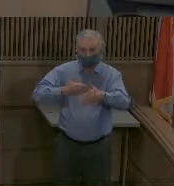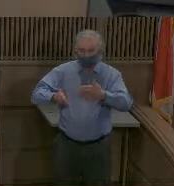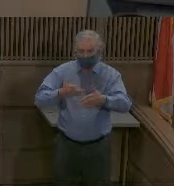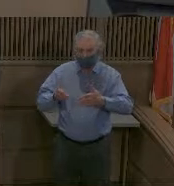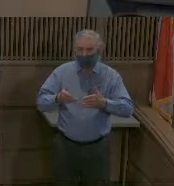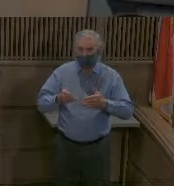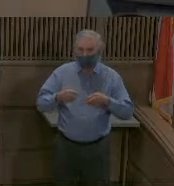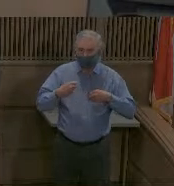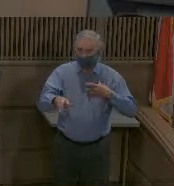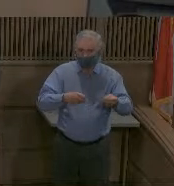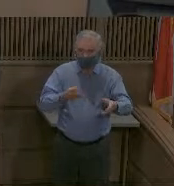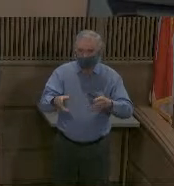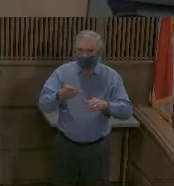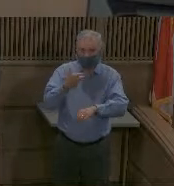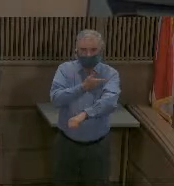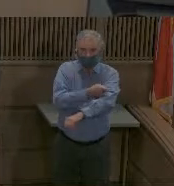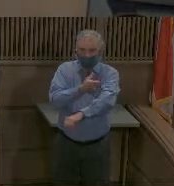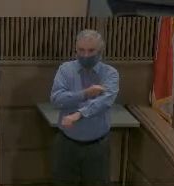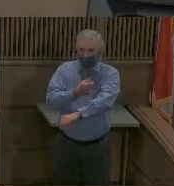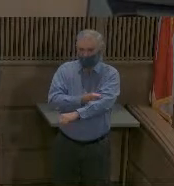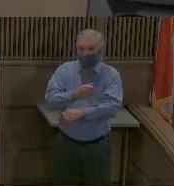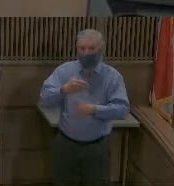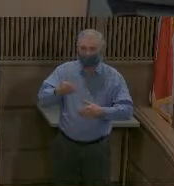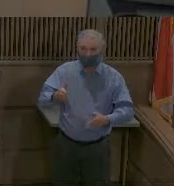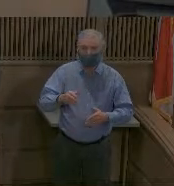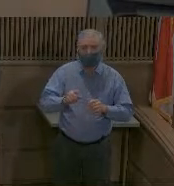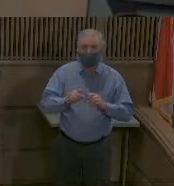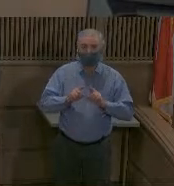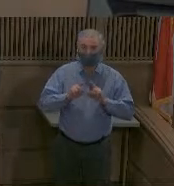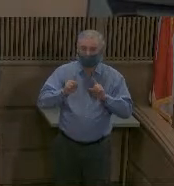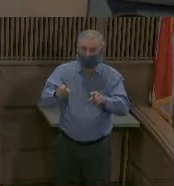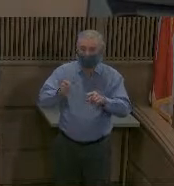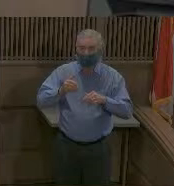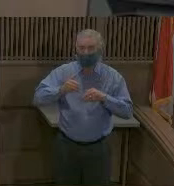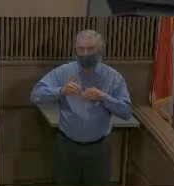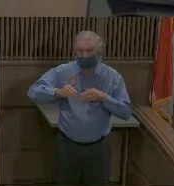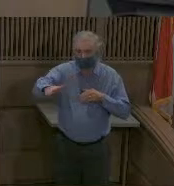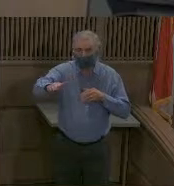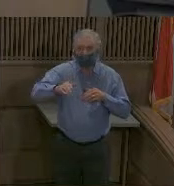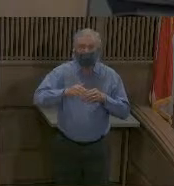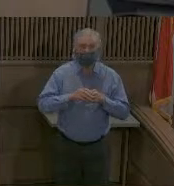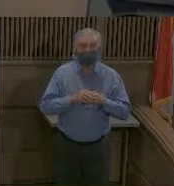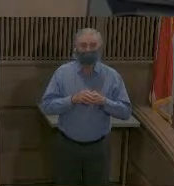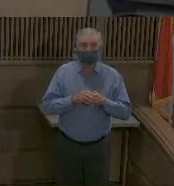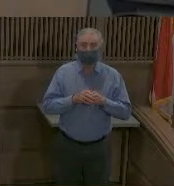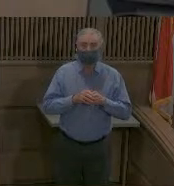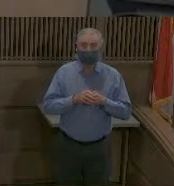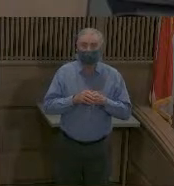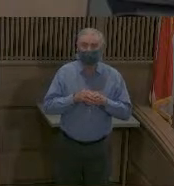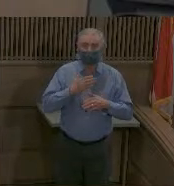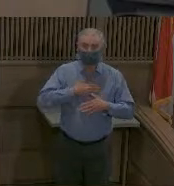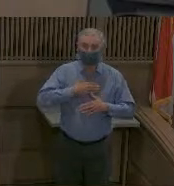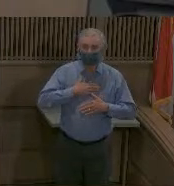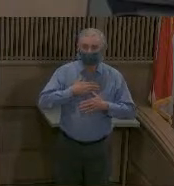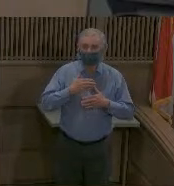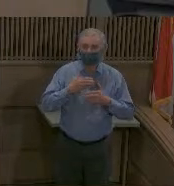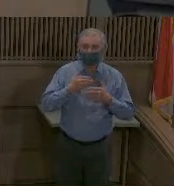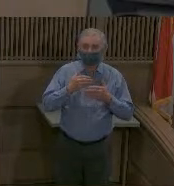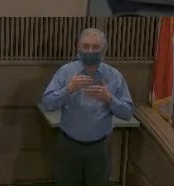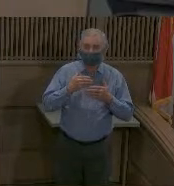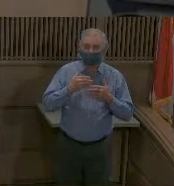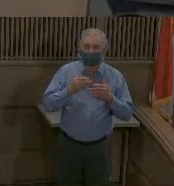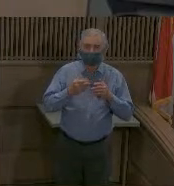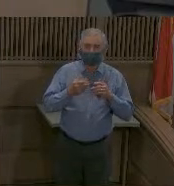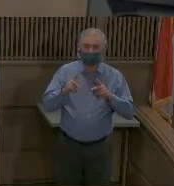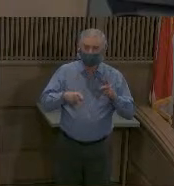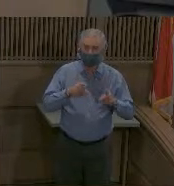that second dose, we're just going forward. We really appreciate all the compliments and kind words that everyone has shared with their friends and social